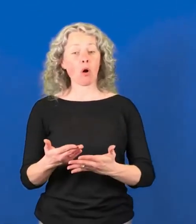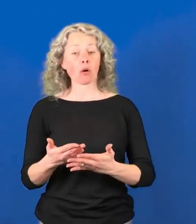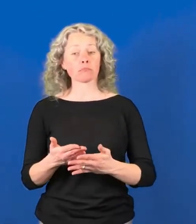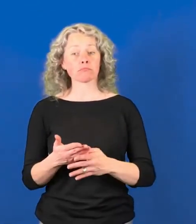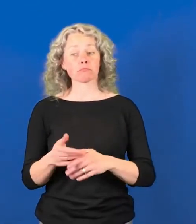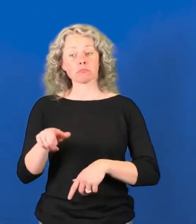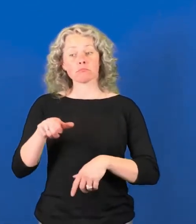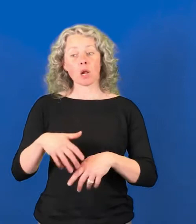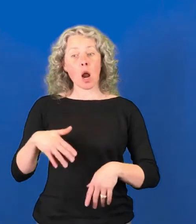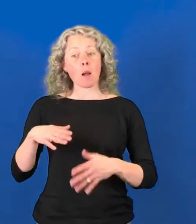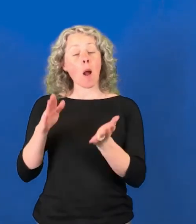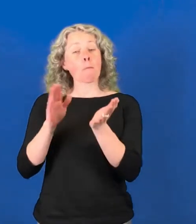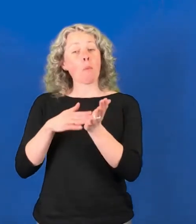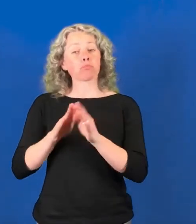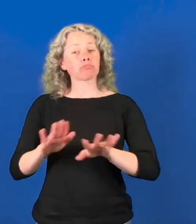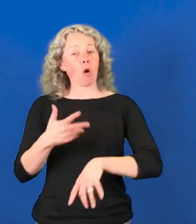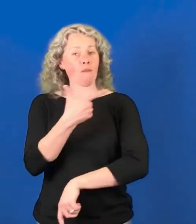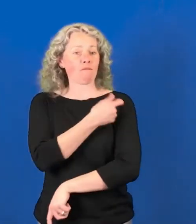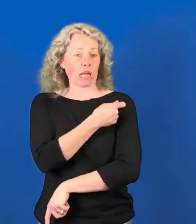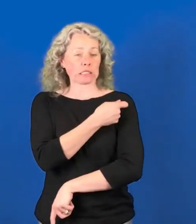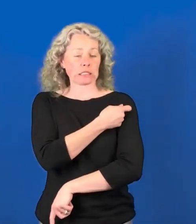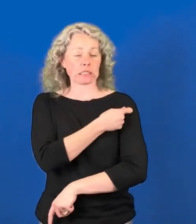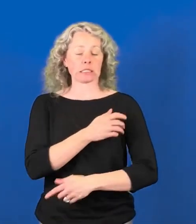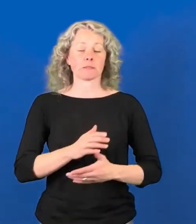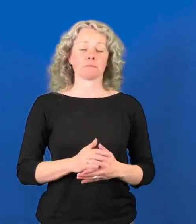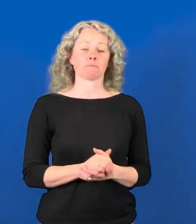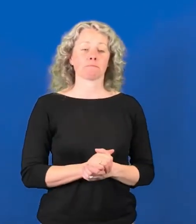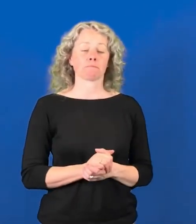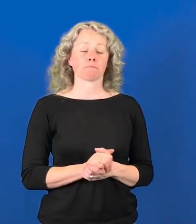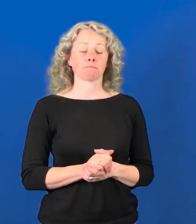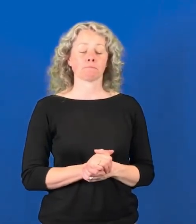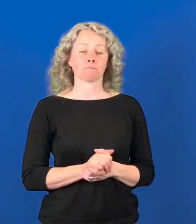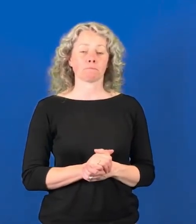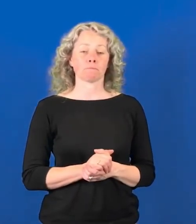babies born in unvaccinated